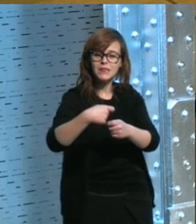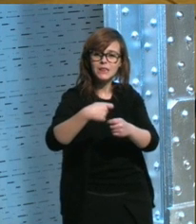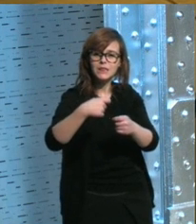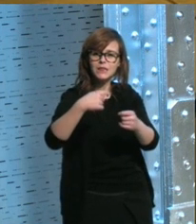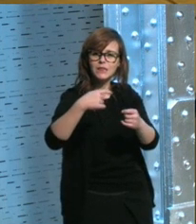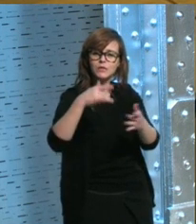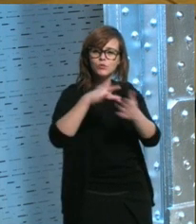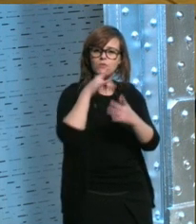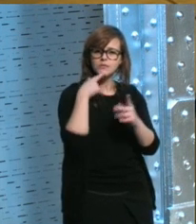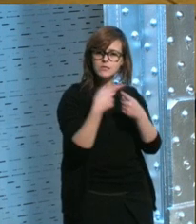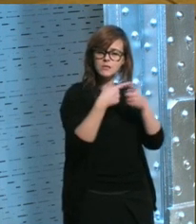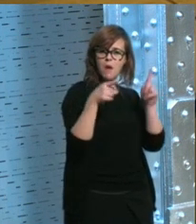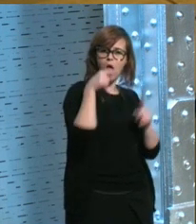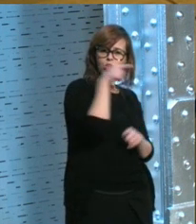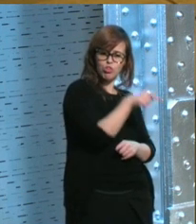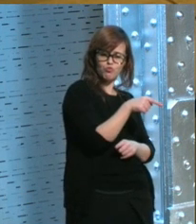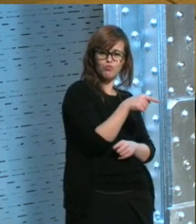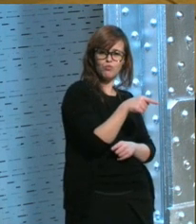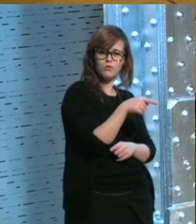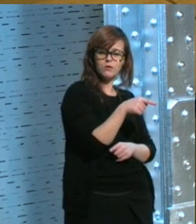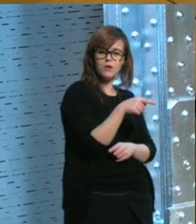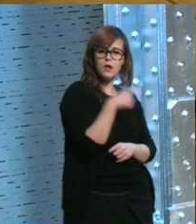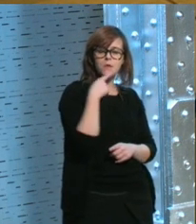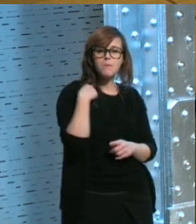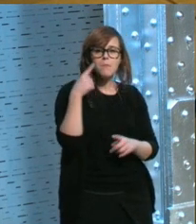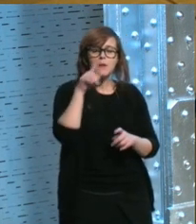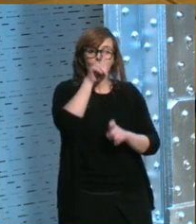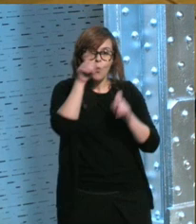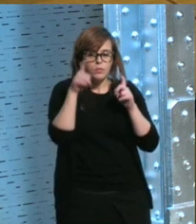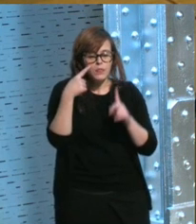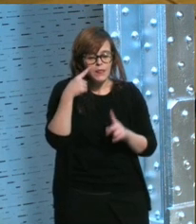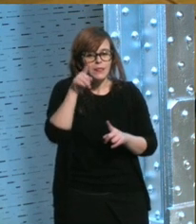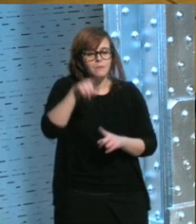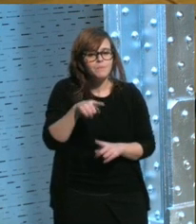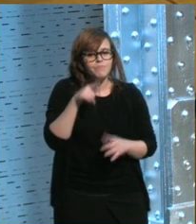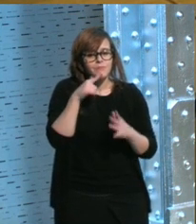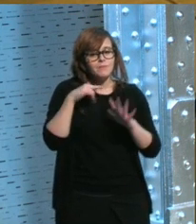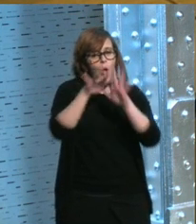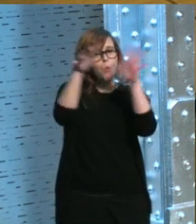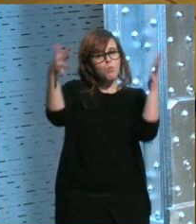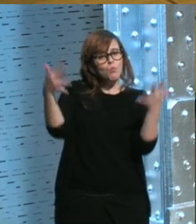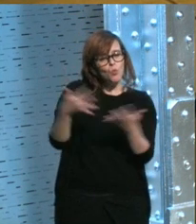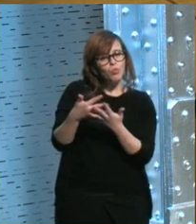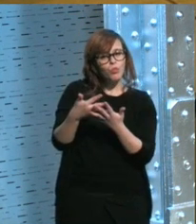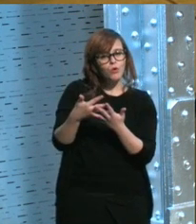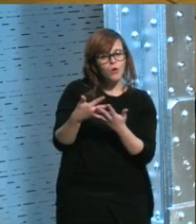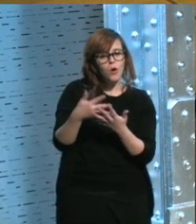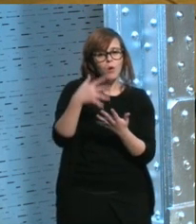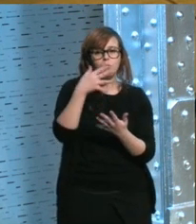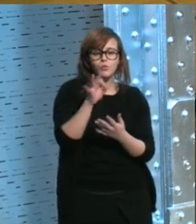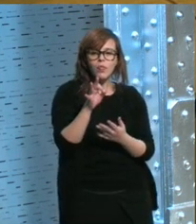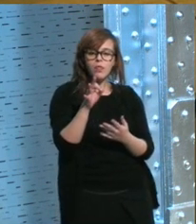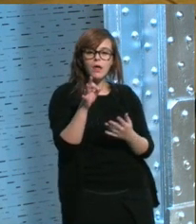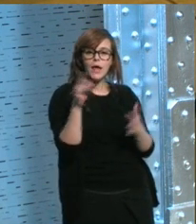cause. And my question is, how did you see around the world those connections between